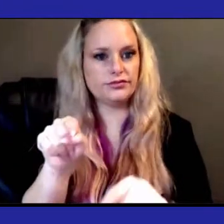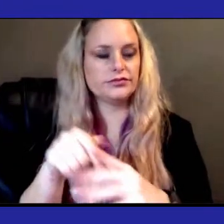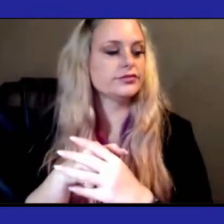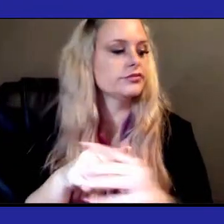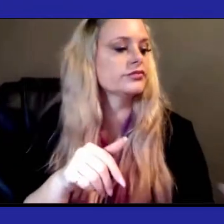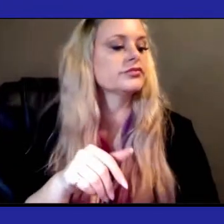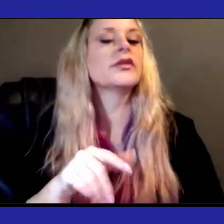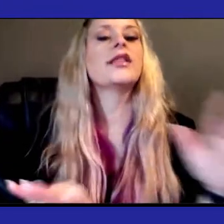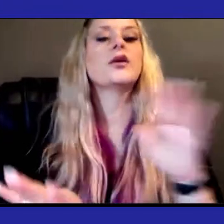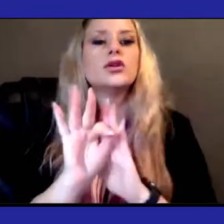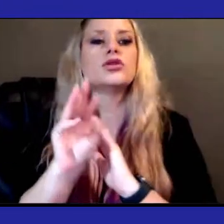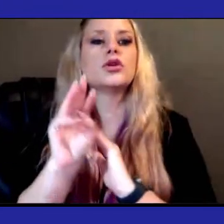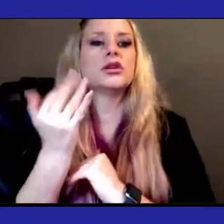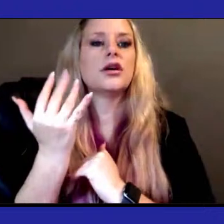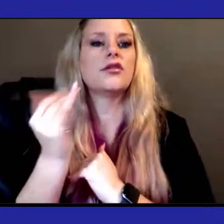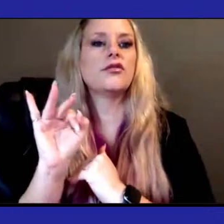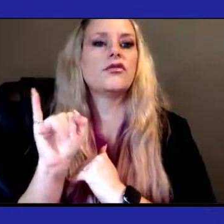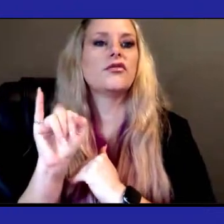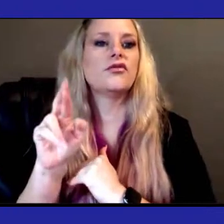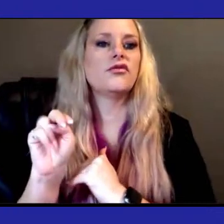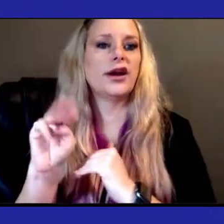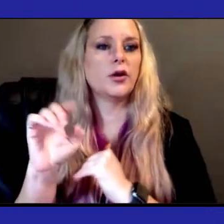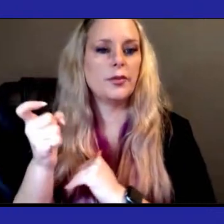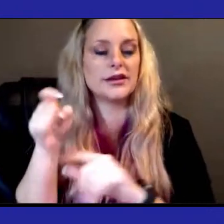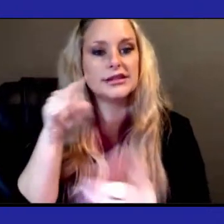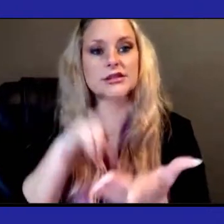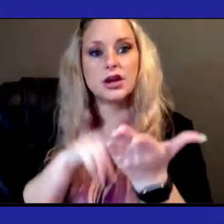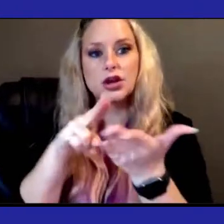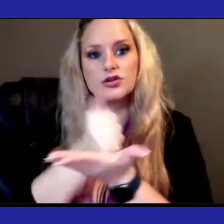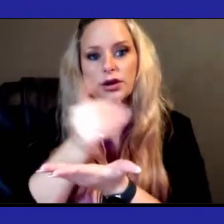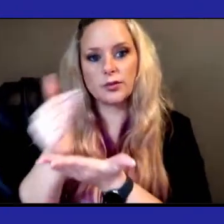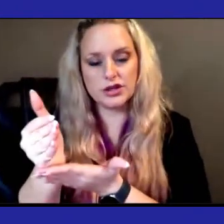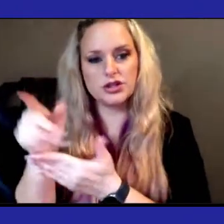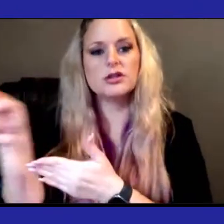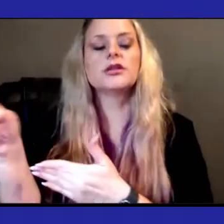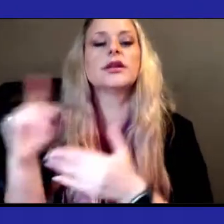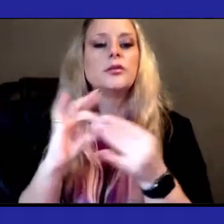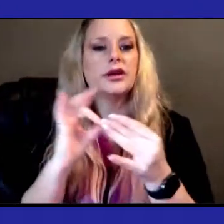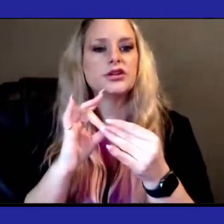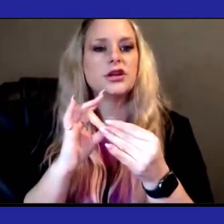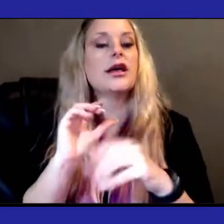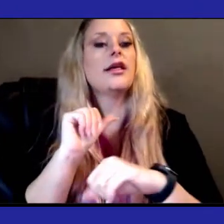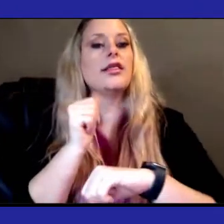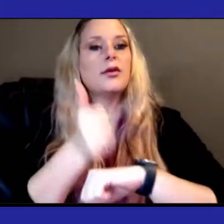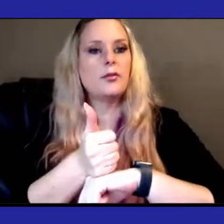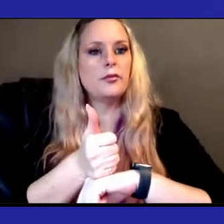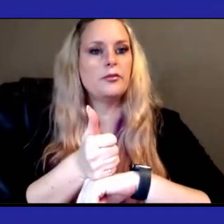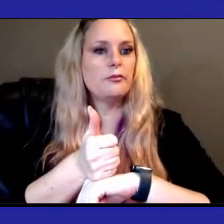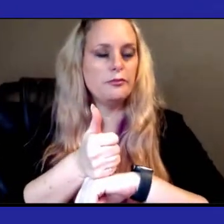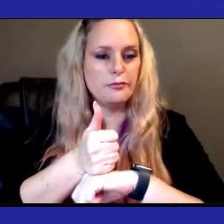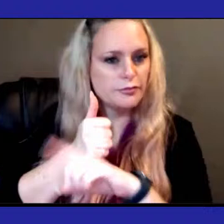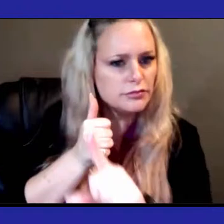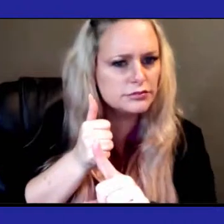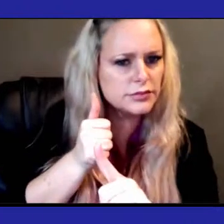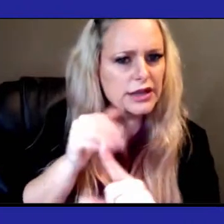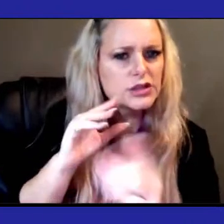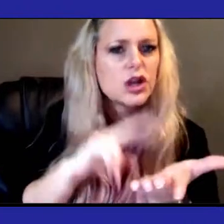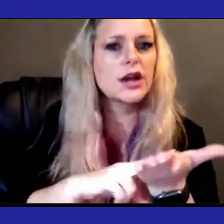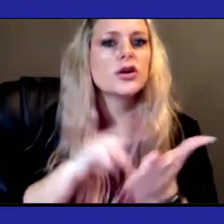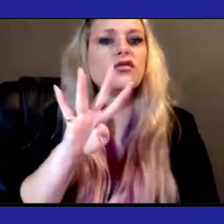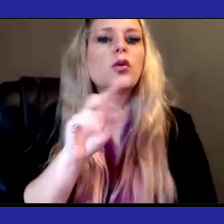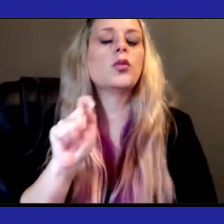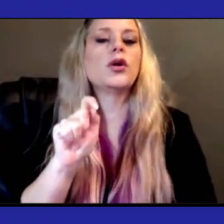This is the contract budget. So as Manny mentioned, the base contract is $4.4 million. There's a contingency of